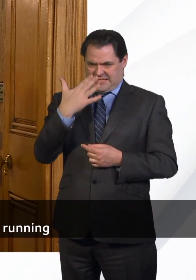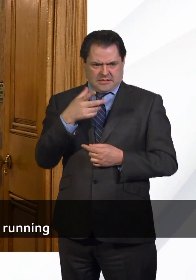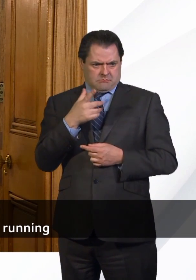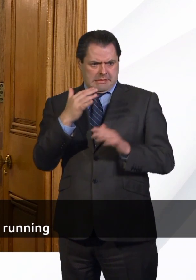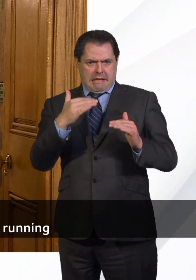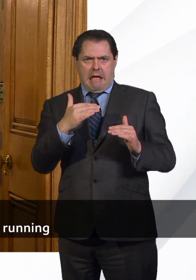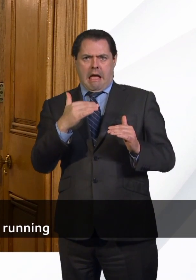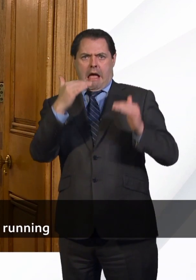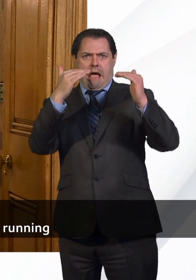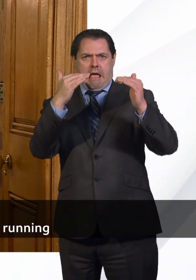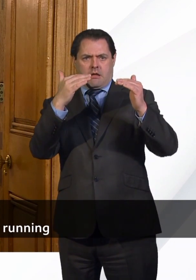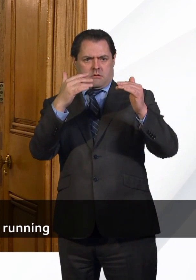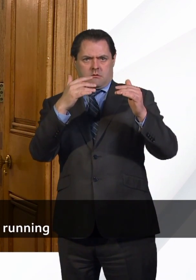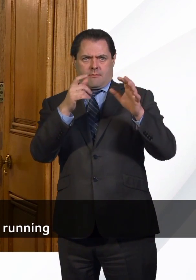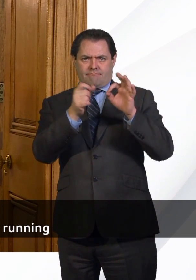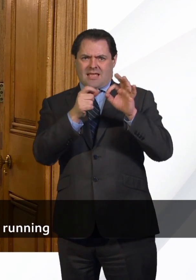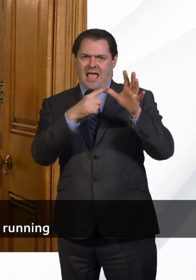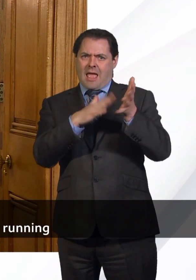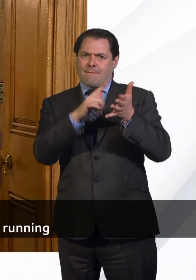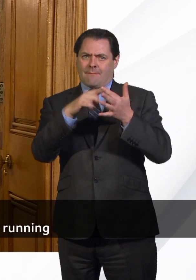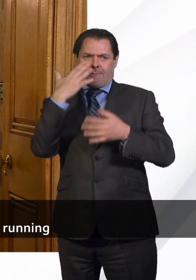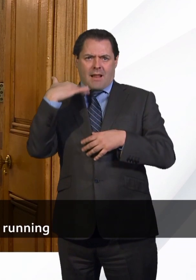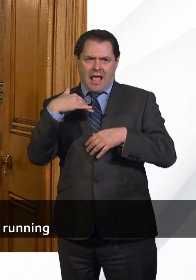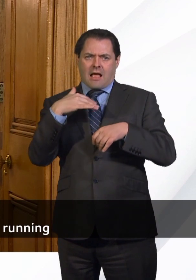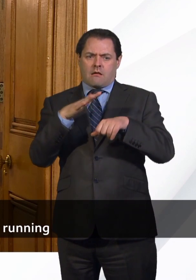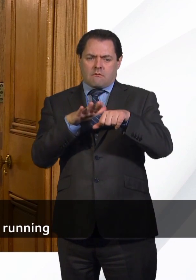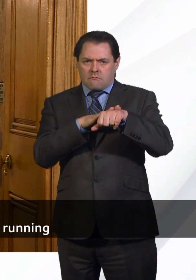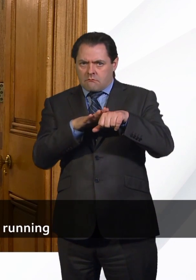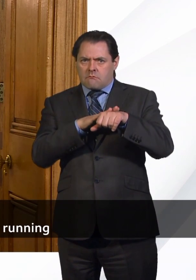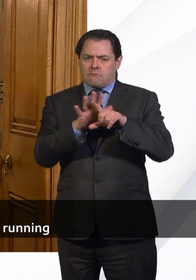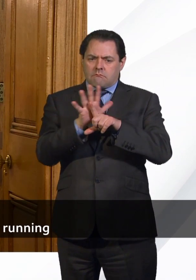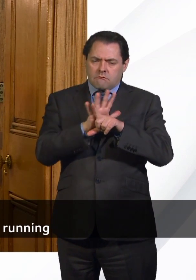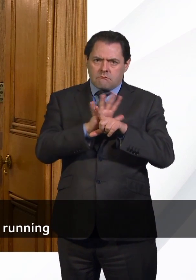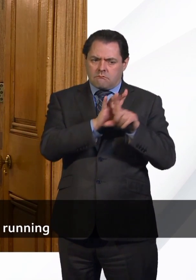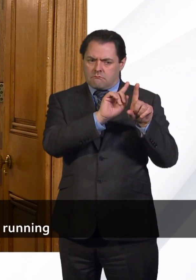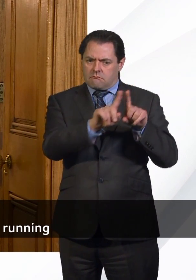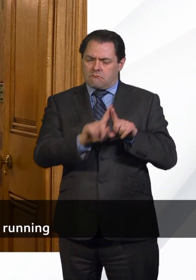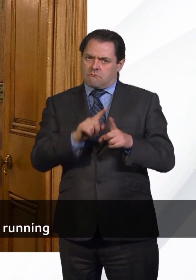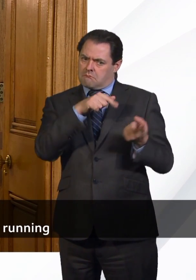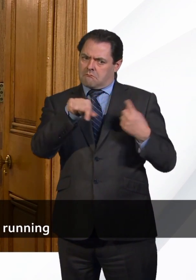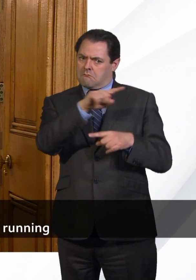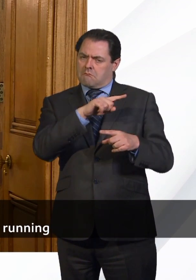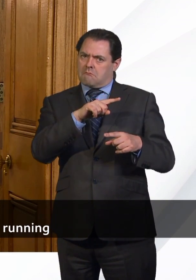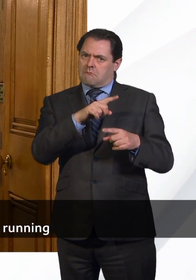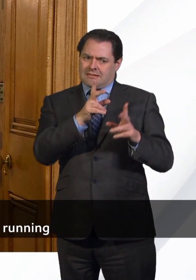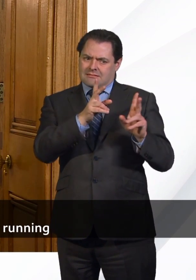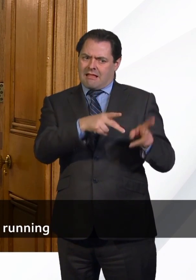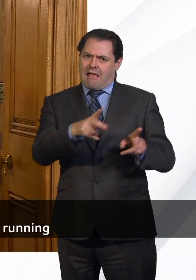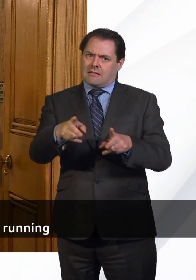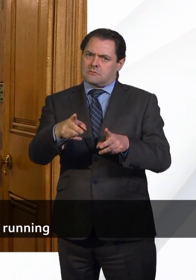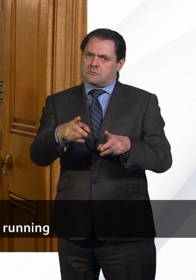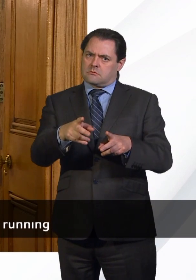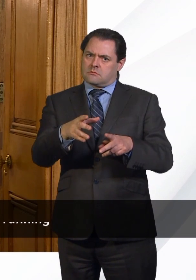high number of people from black and ethnic minority backgrounds who have passed away,